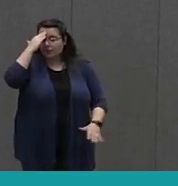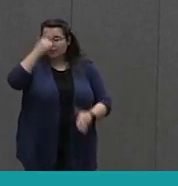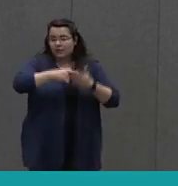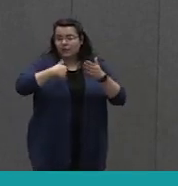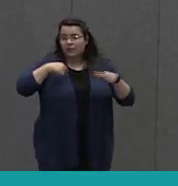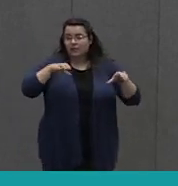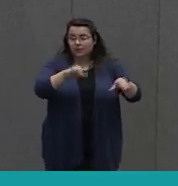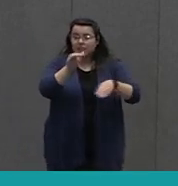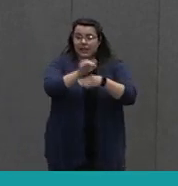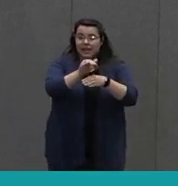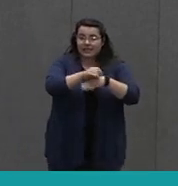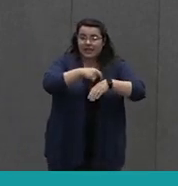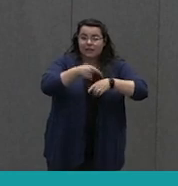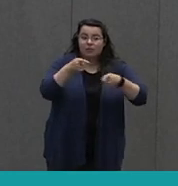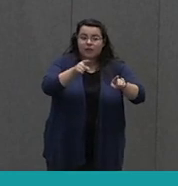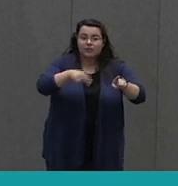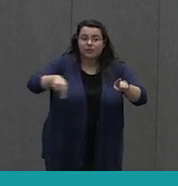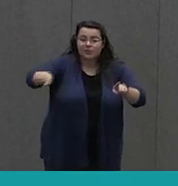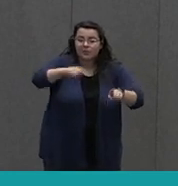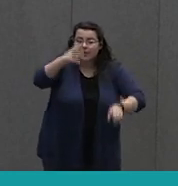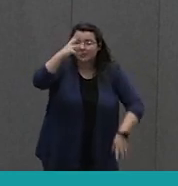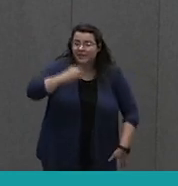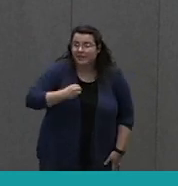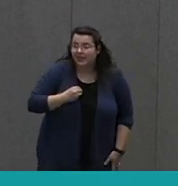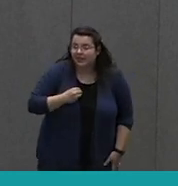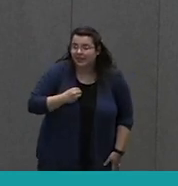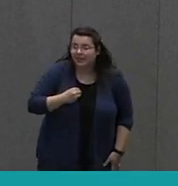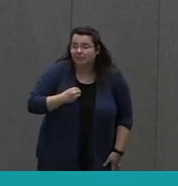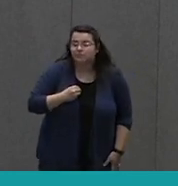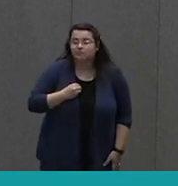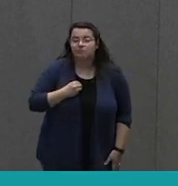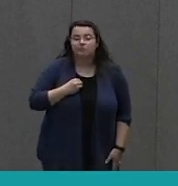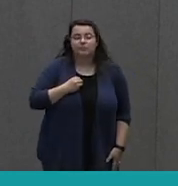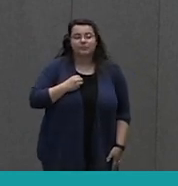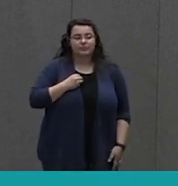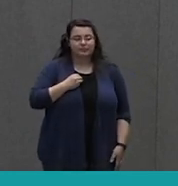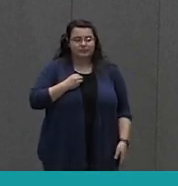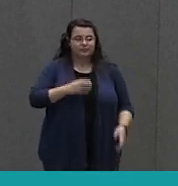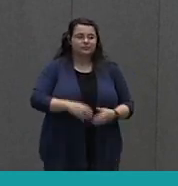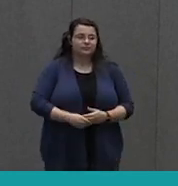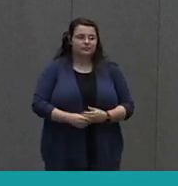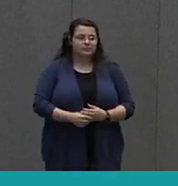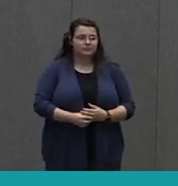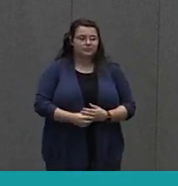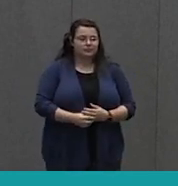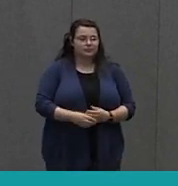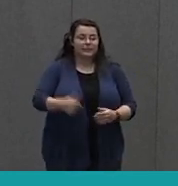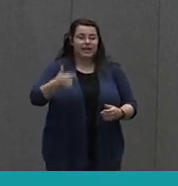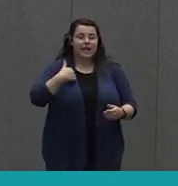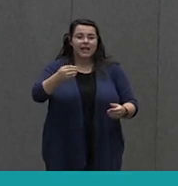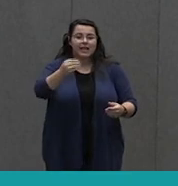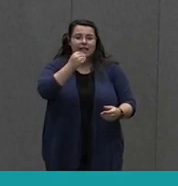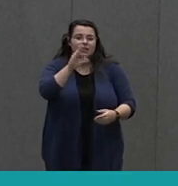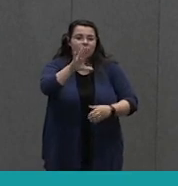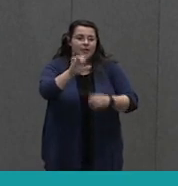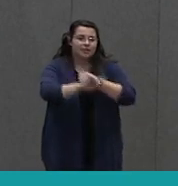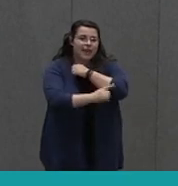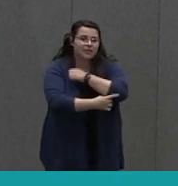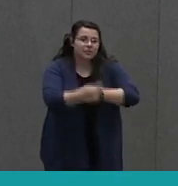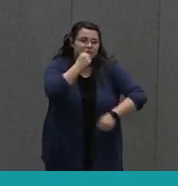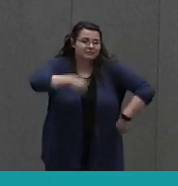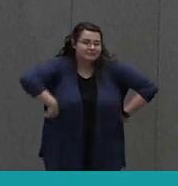Okay, who am I? Question mark. Question mark means I'm asking a question. So I don't say, who